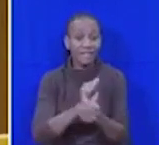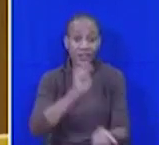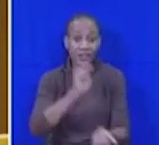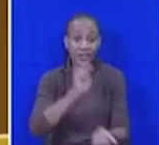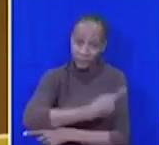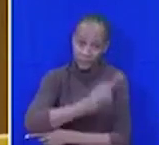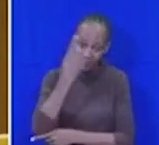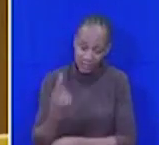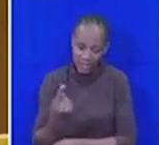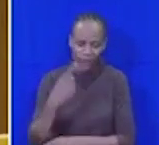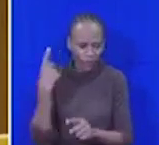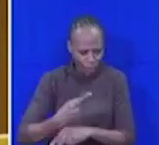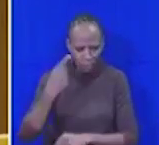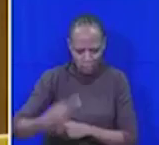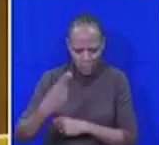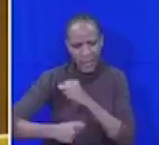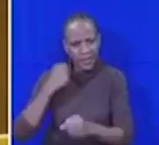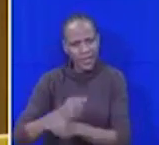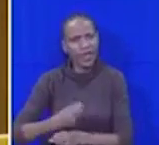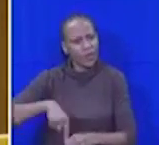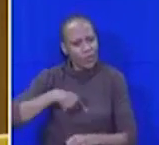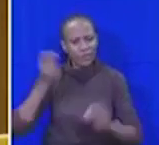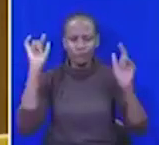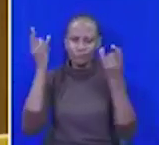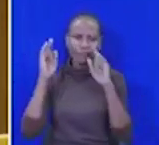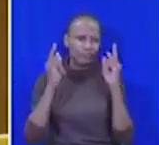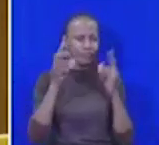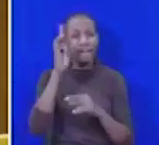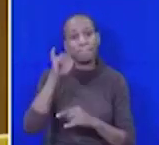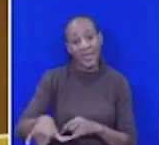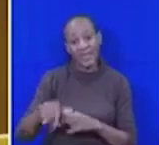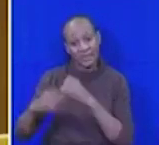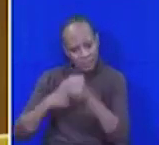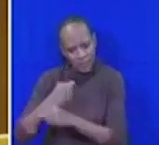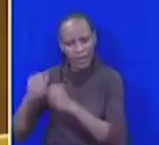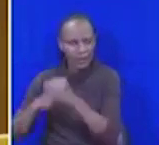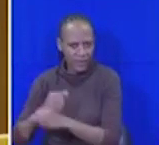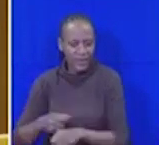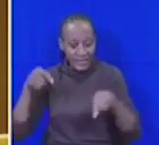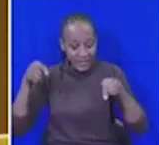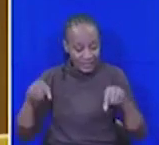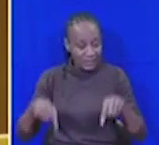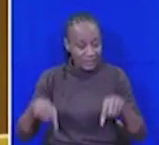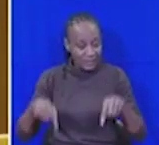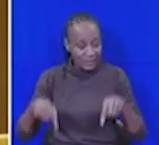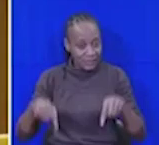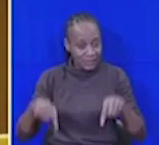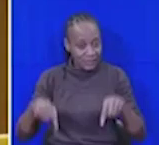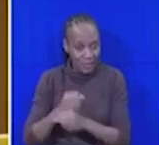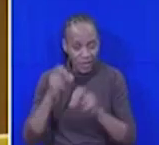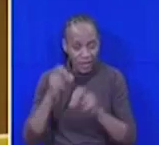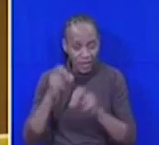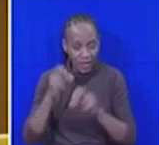which is celebrated every year on the 3rd May. And the overarching theme of this year's celebration is access to information